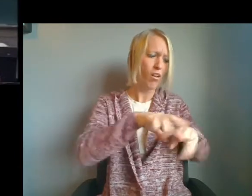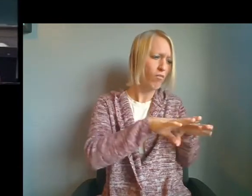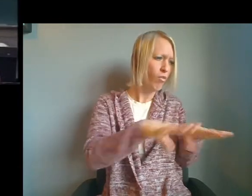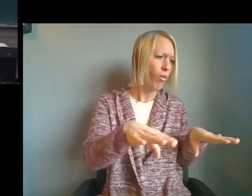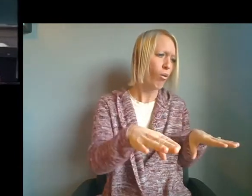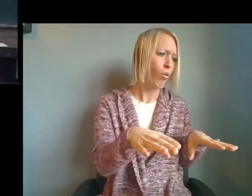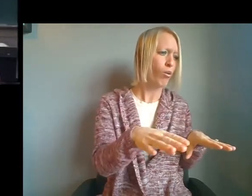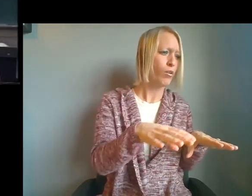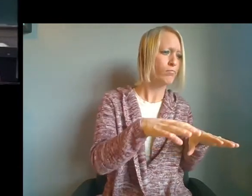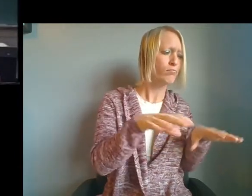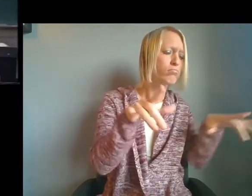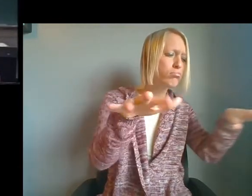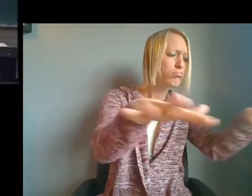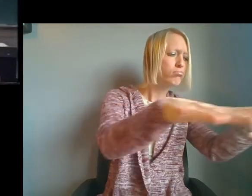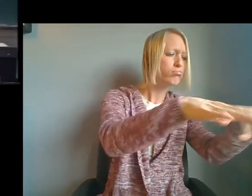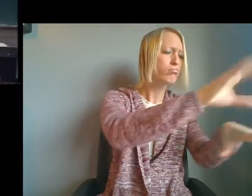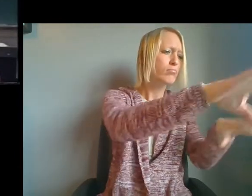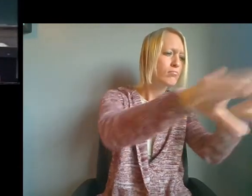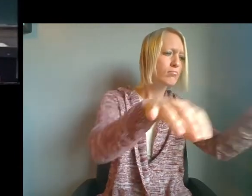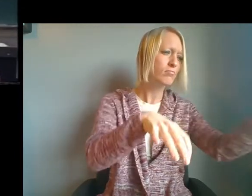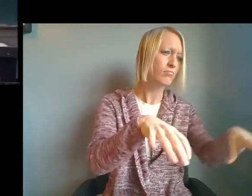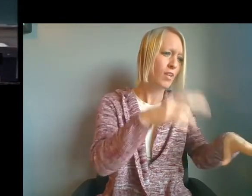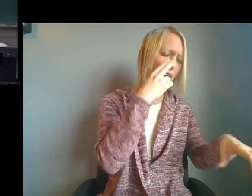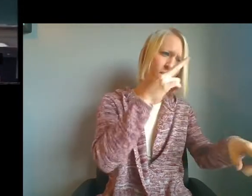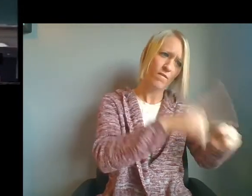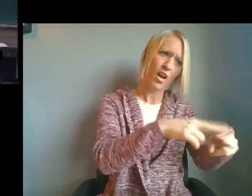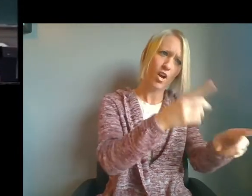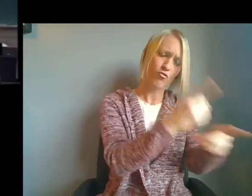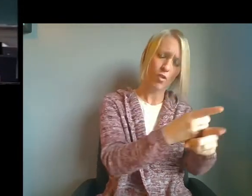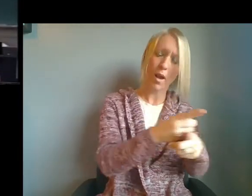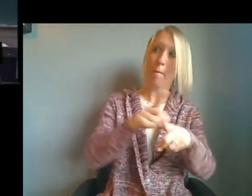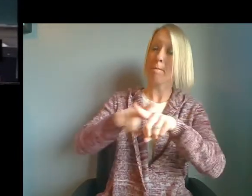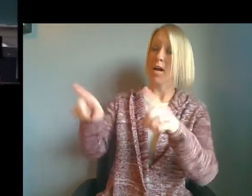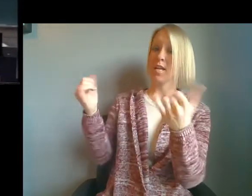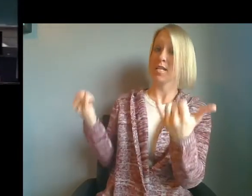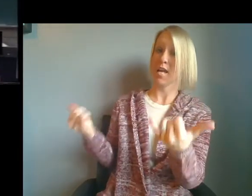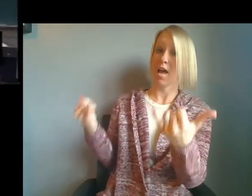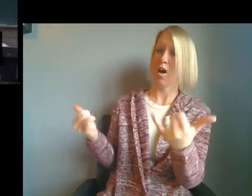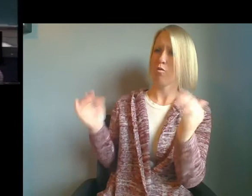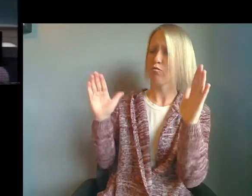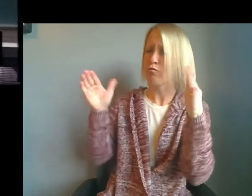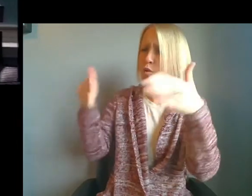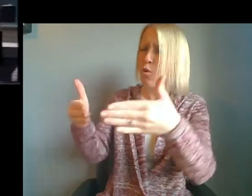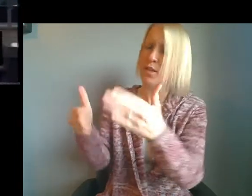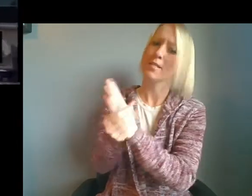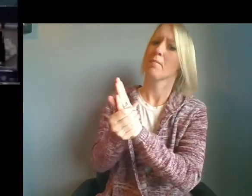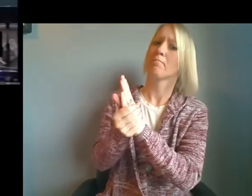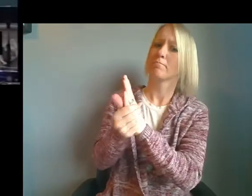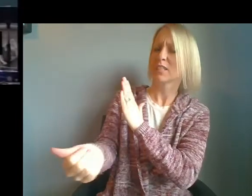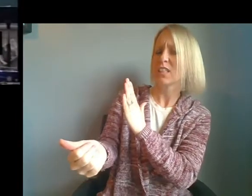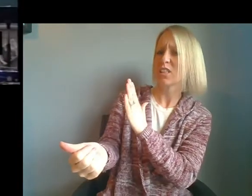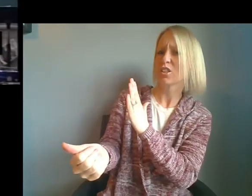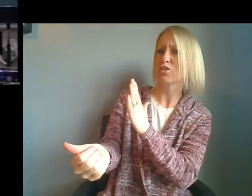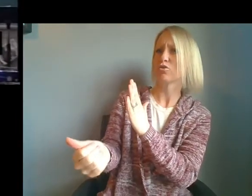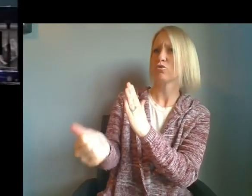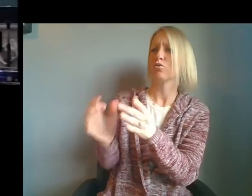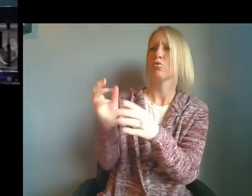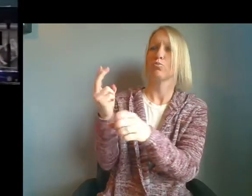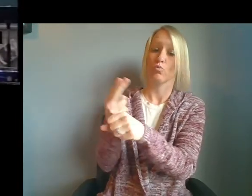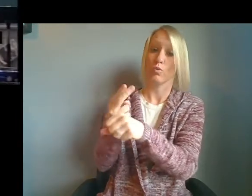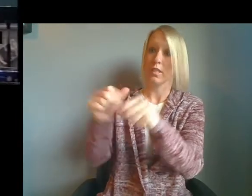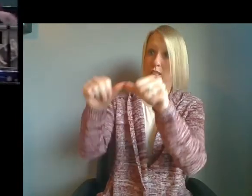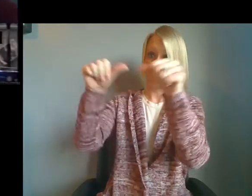with these pattern blocks and come up with different things. Pretty soon we're going to start the geometry chapter, and when we start geometry, we start looking at